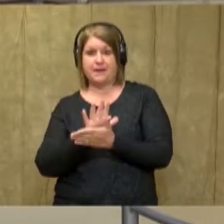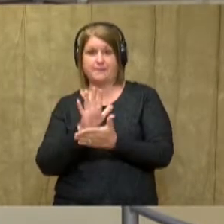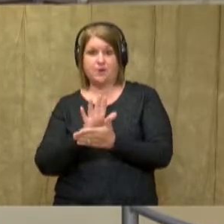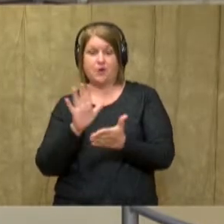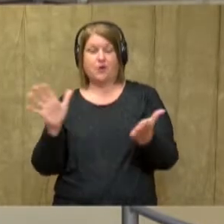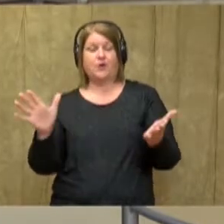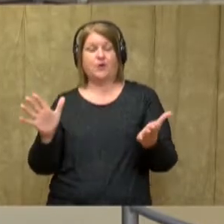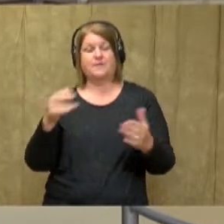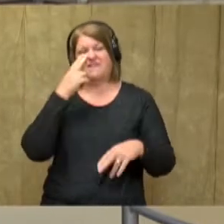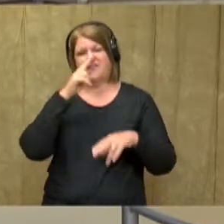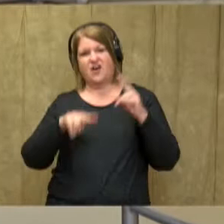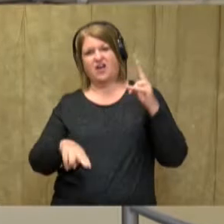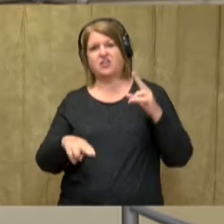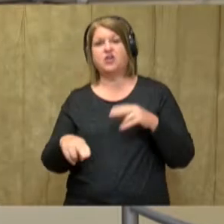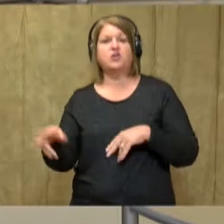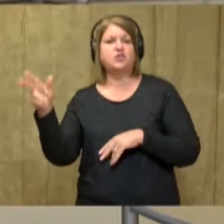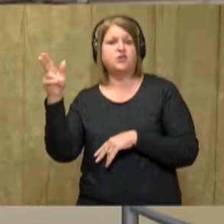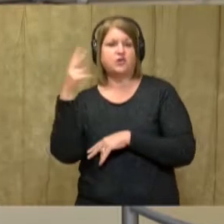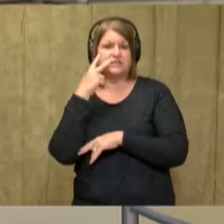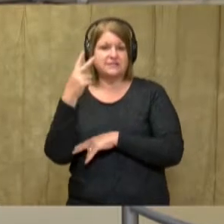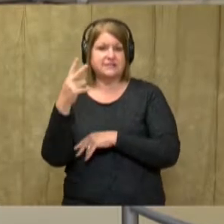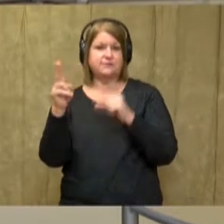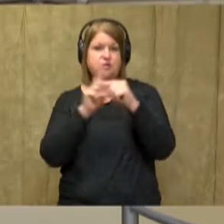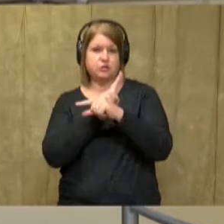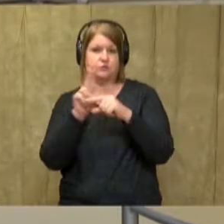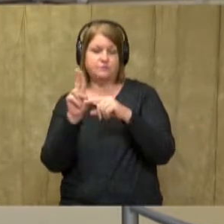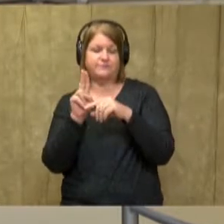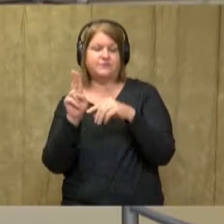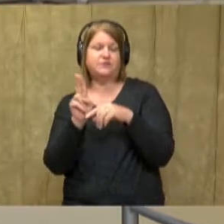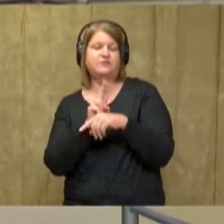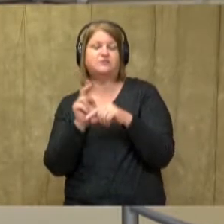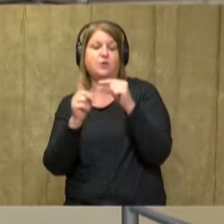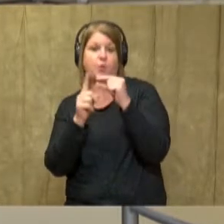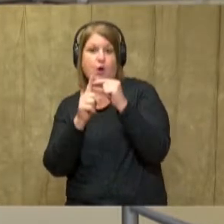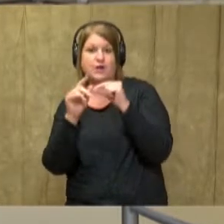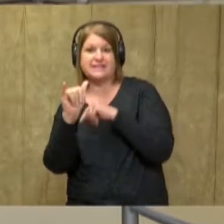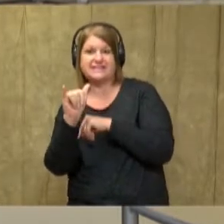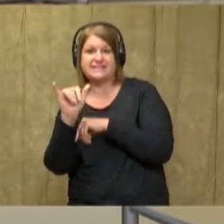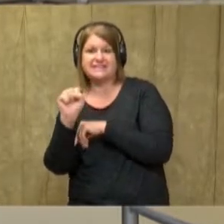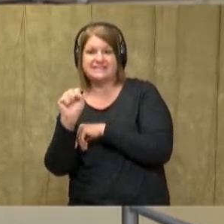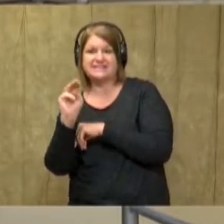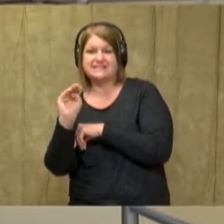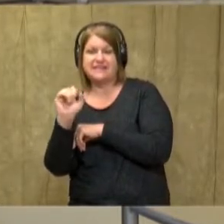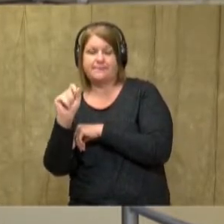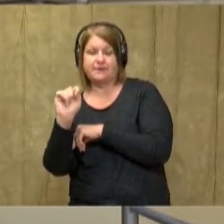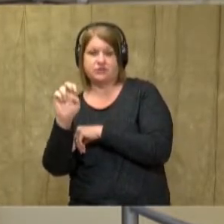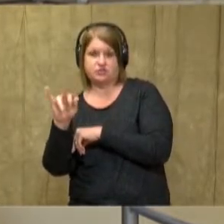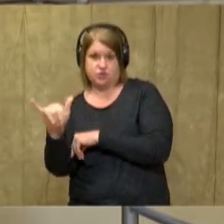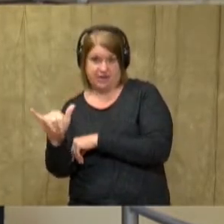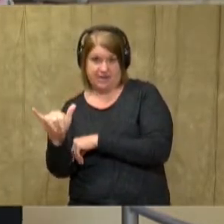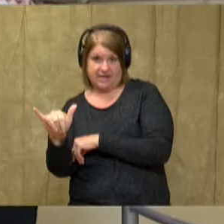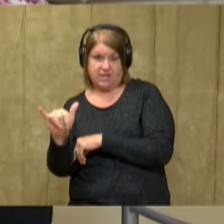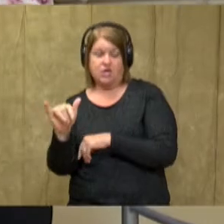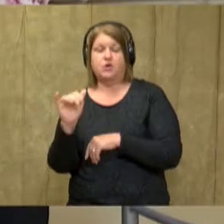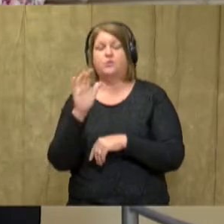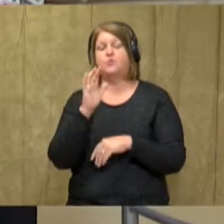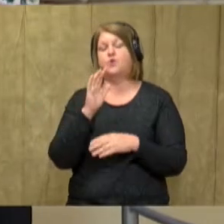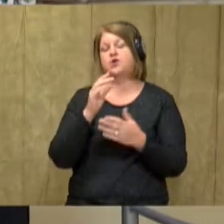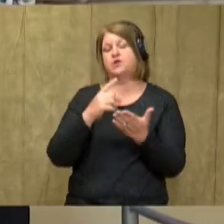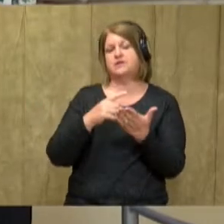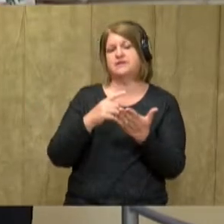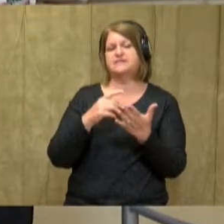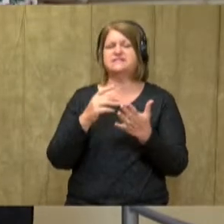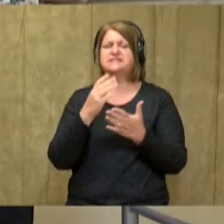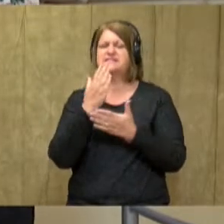say the word symmetry today. And whenever we talk about symmetry, we're talking about something that is symmetrical. If you divide